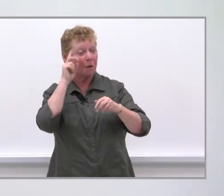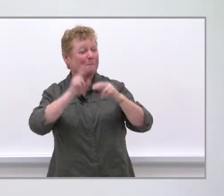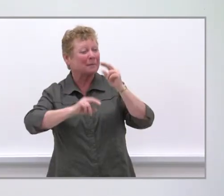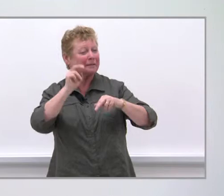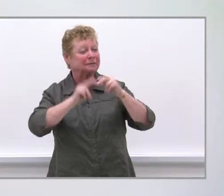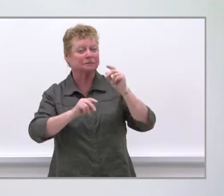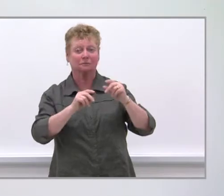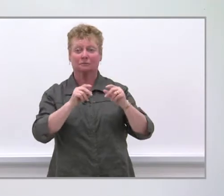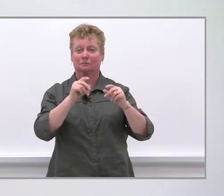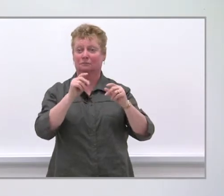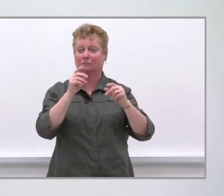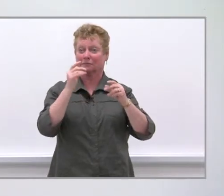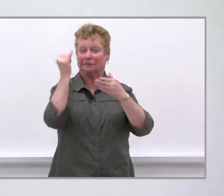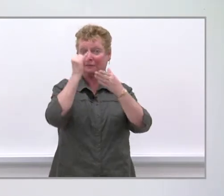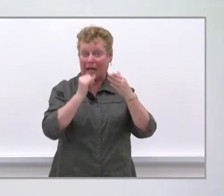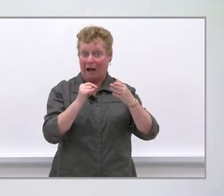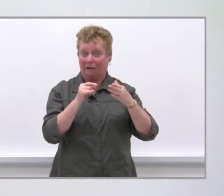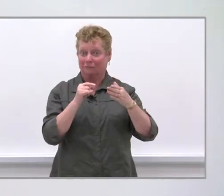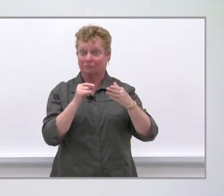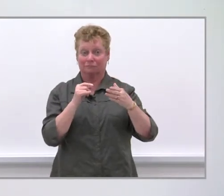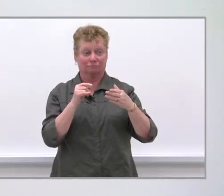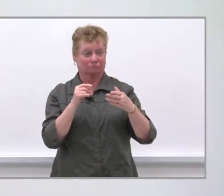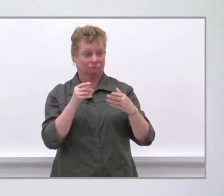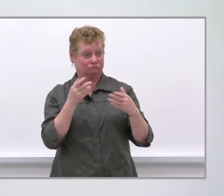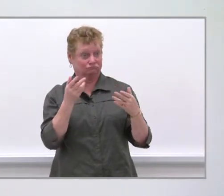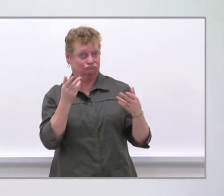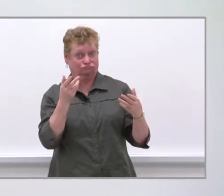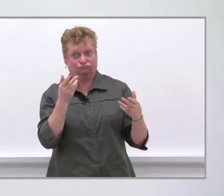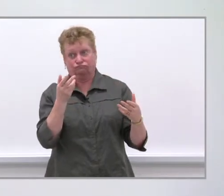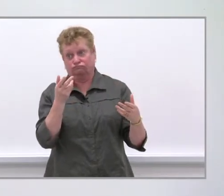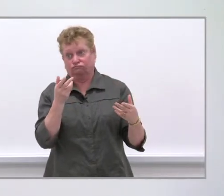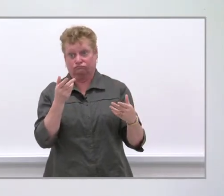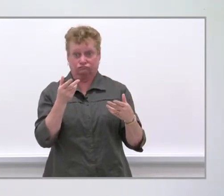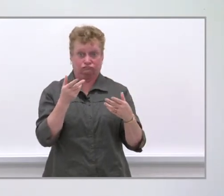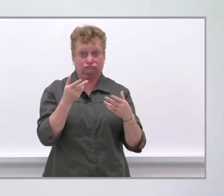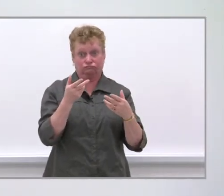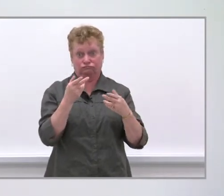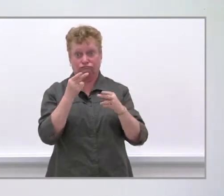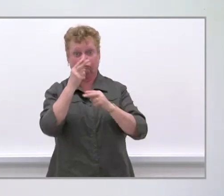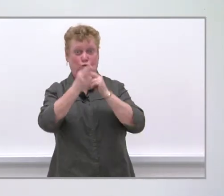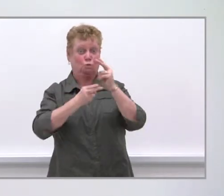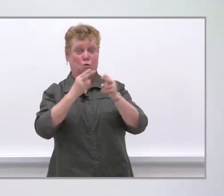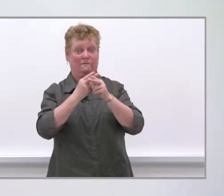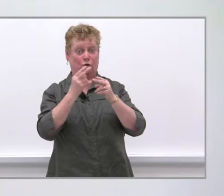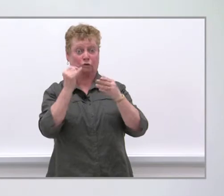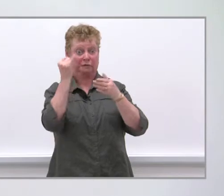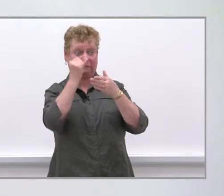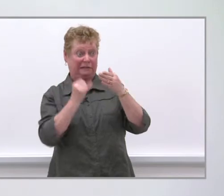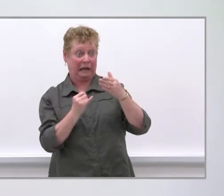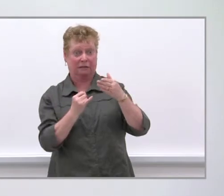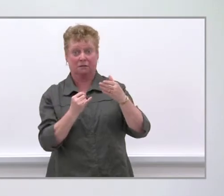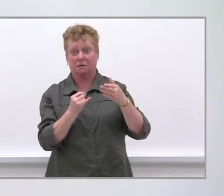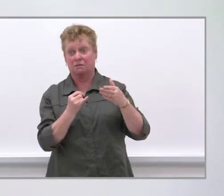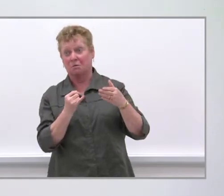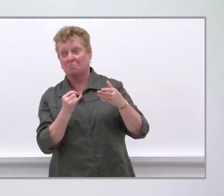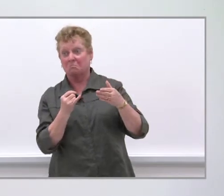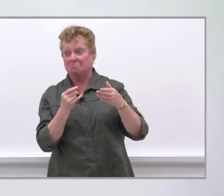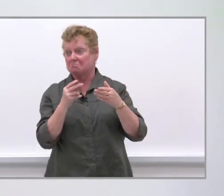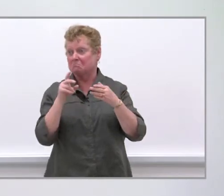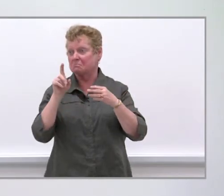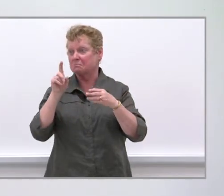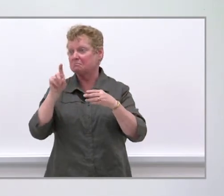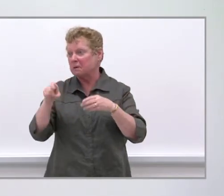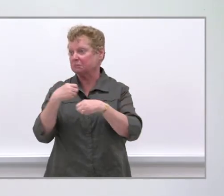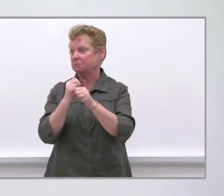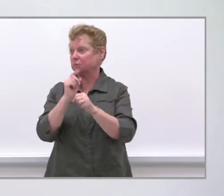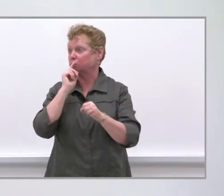say that in order for something to be universally designed, you have to make